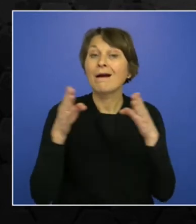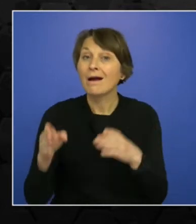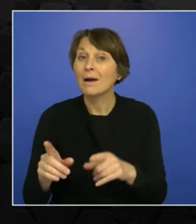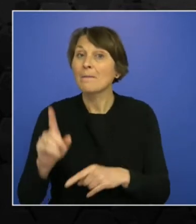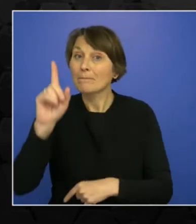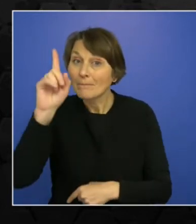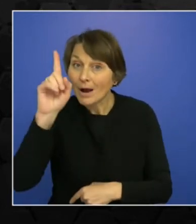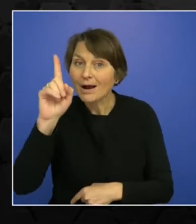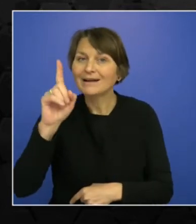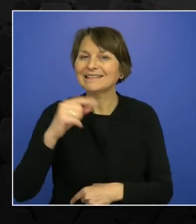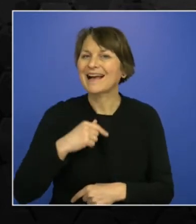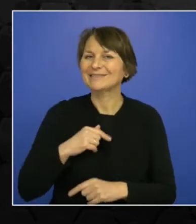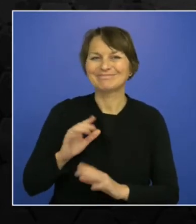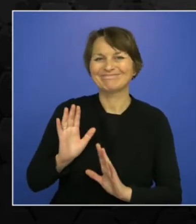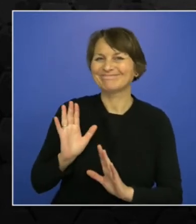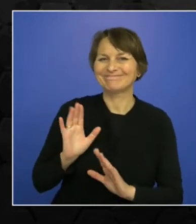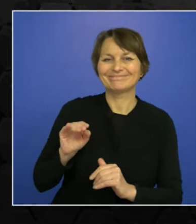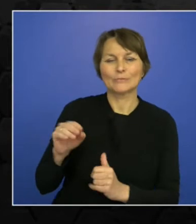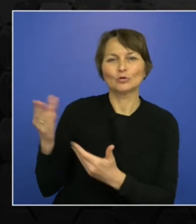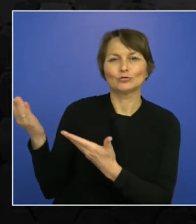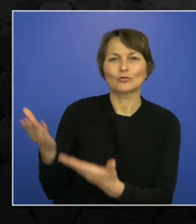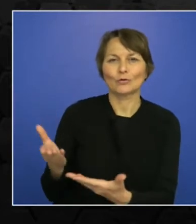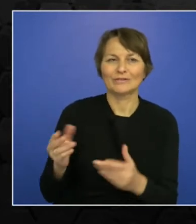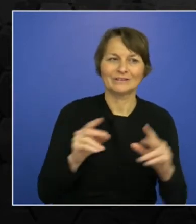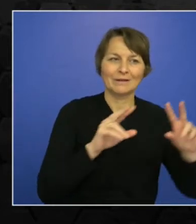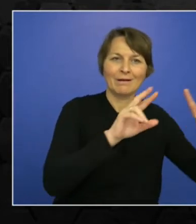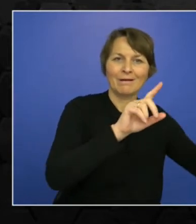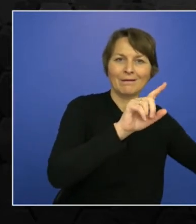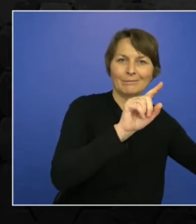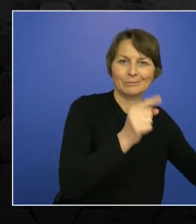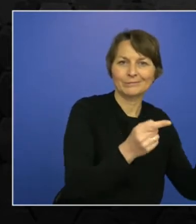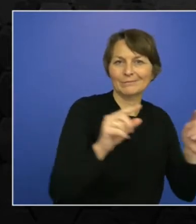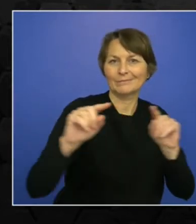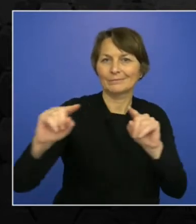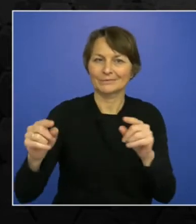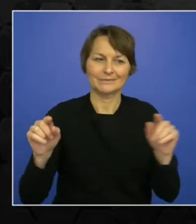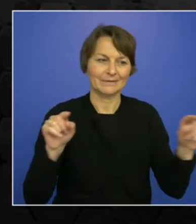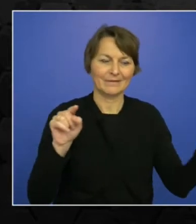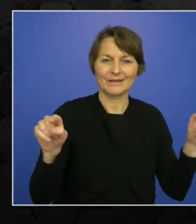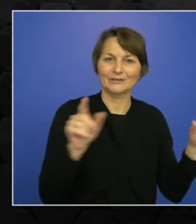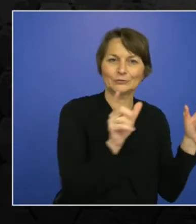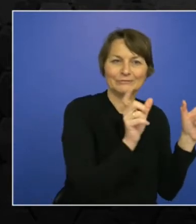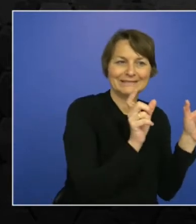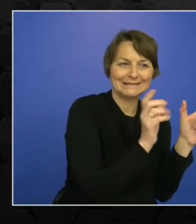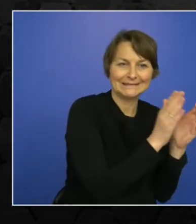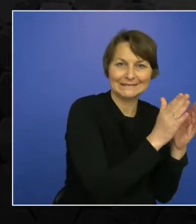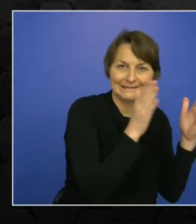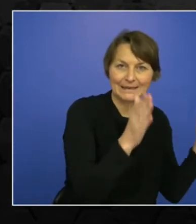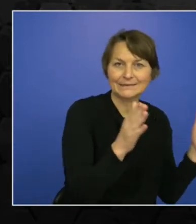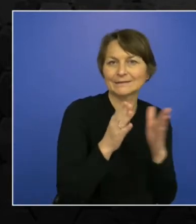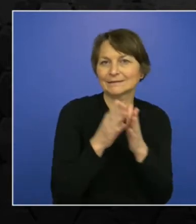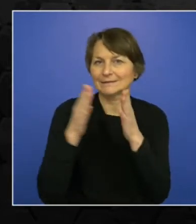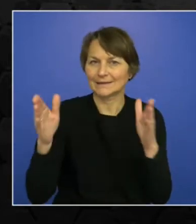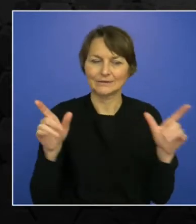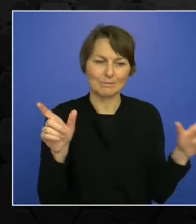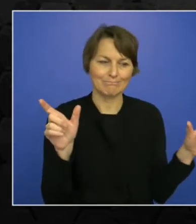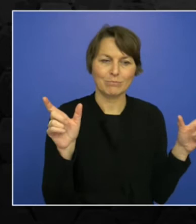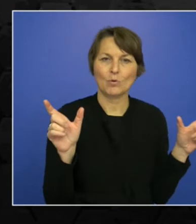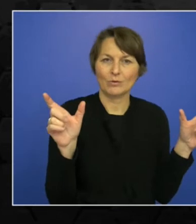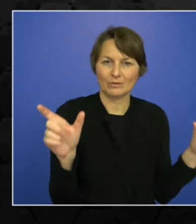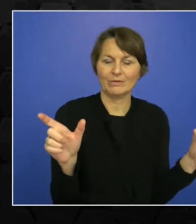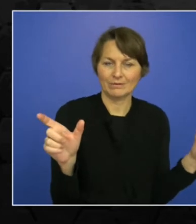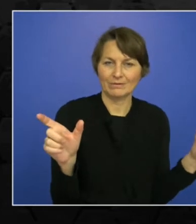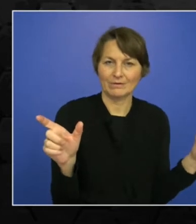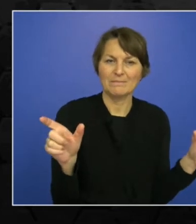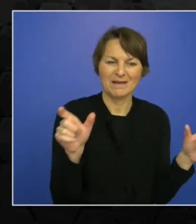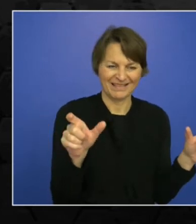So basically is have like two sentences, and inside of them you have like a